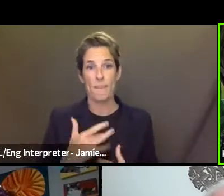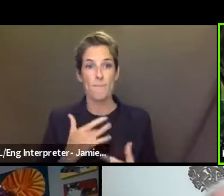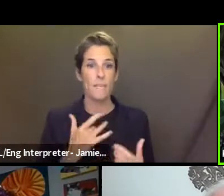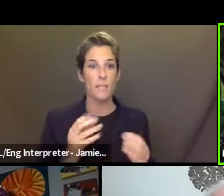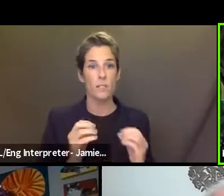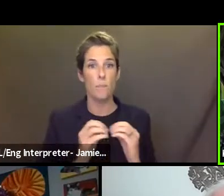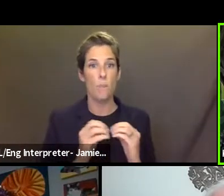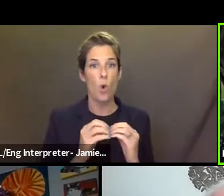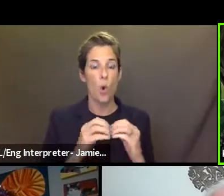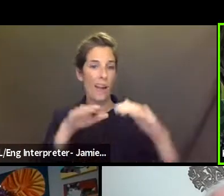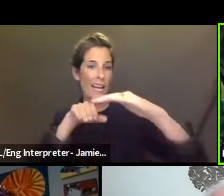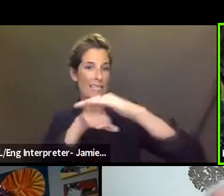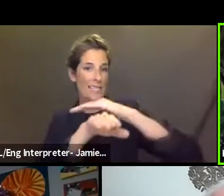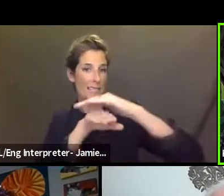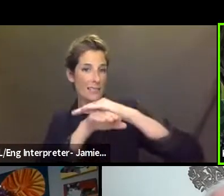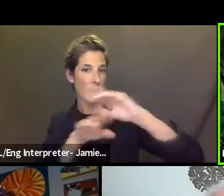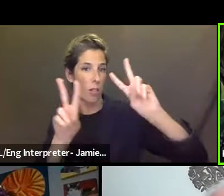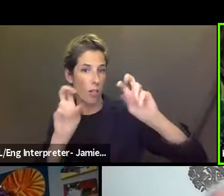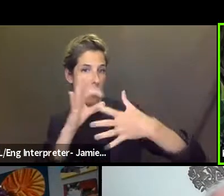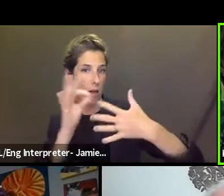you know, accessible option.